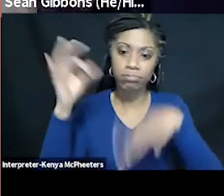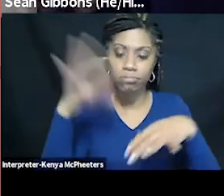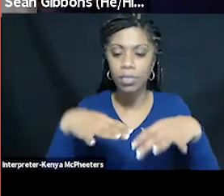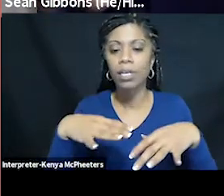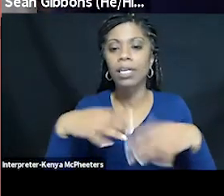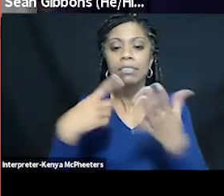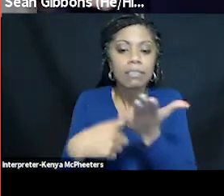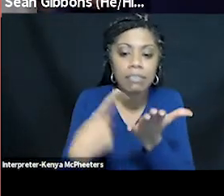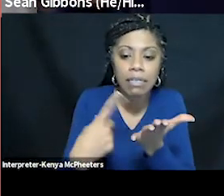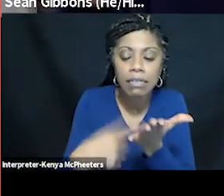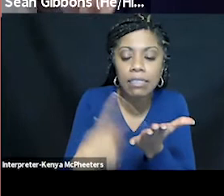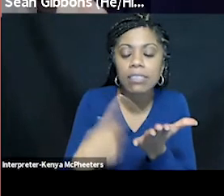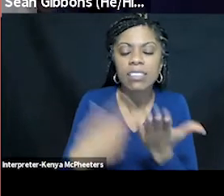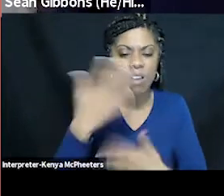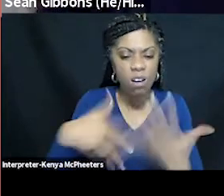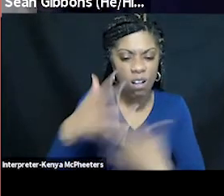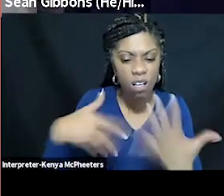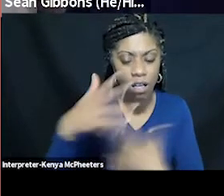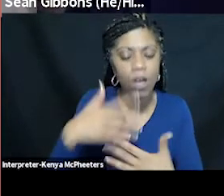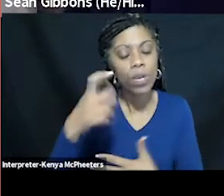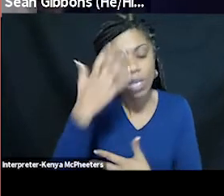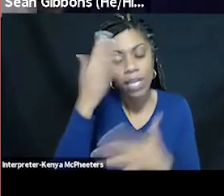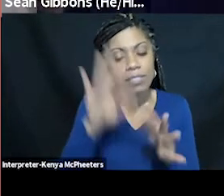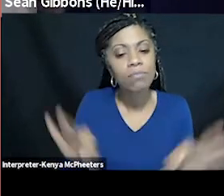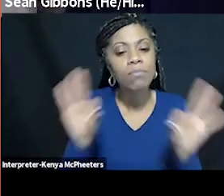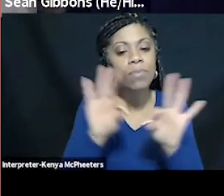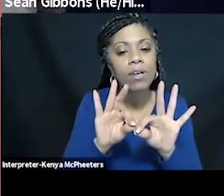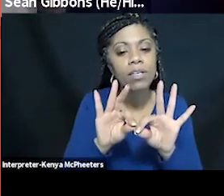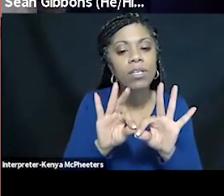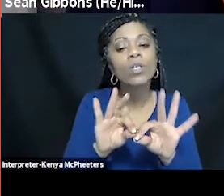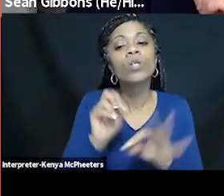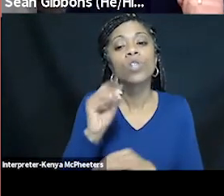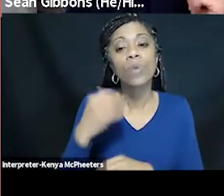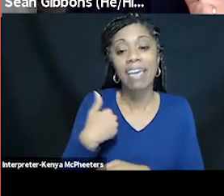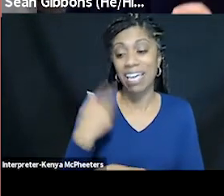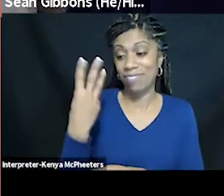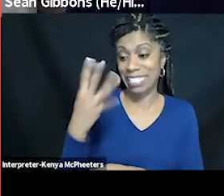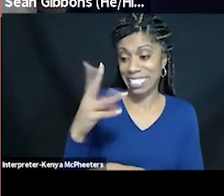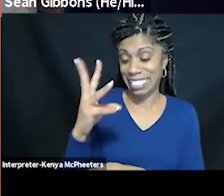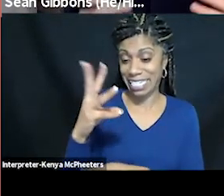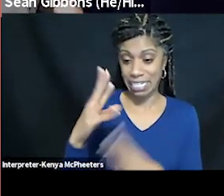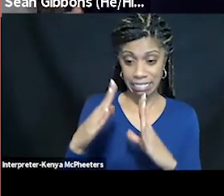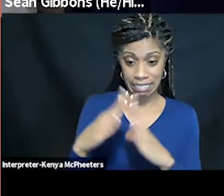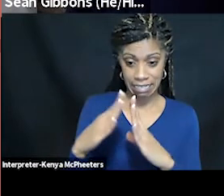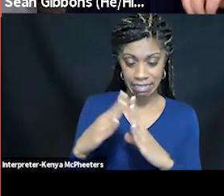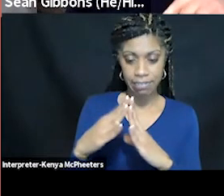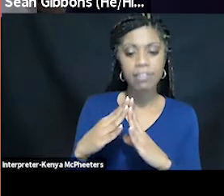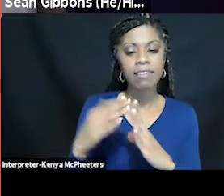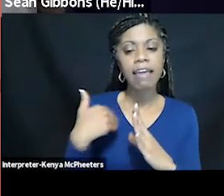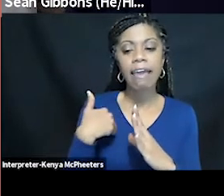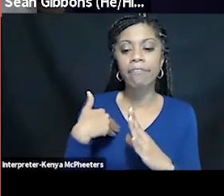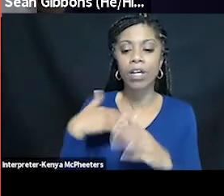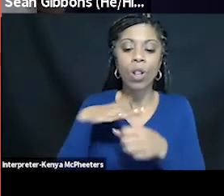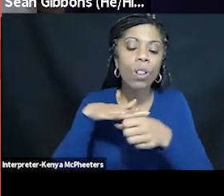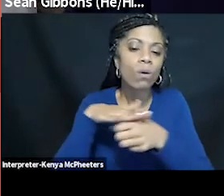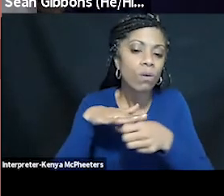we also know that matters in the communities where you live, which is why there are 16 cities where we have local groups active all around the country. You can find out